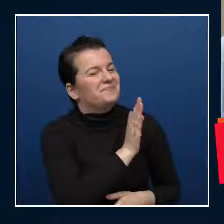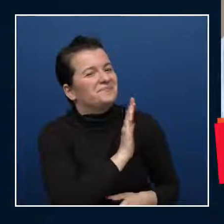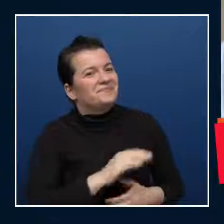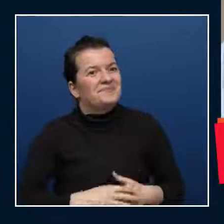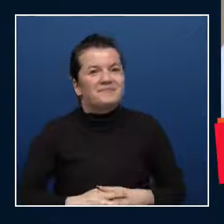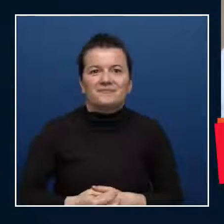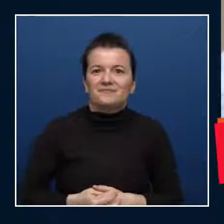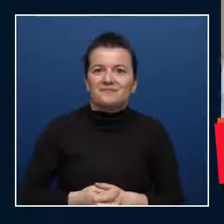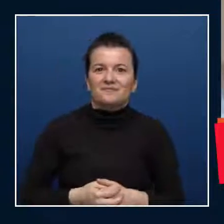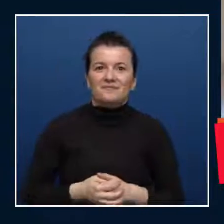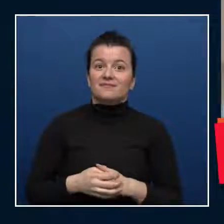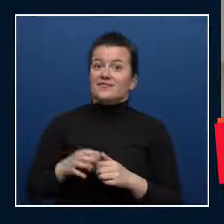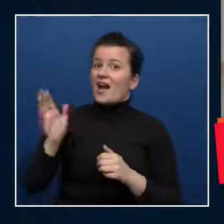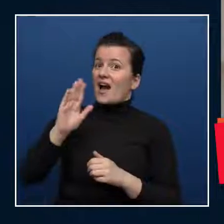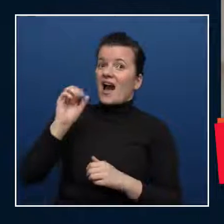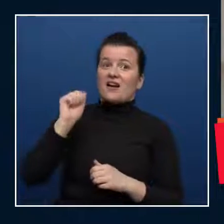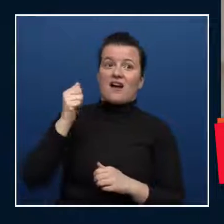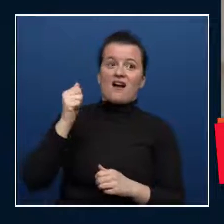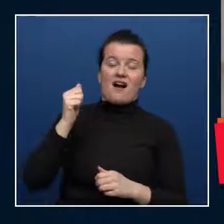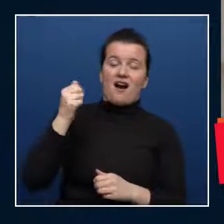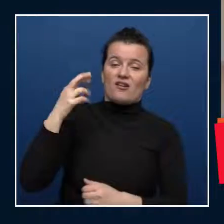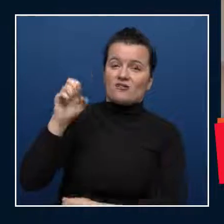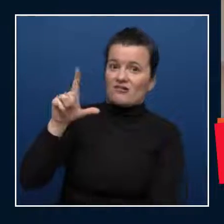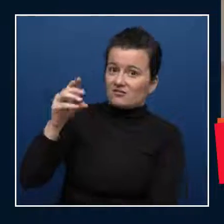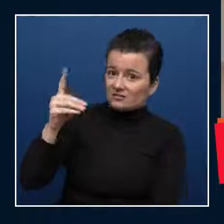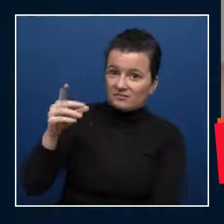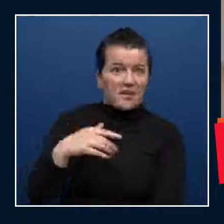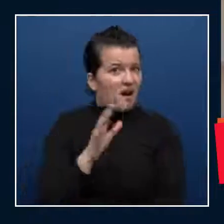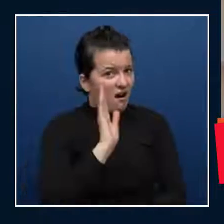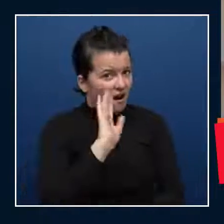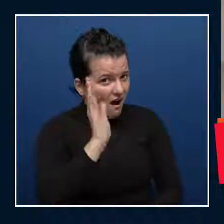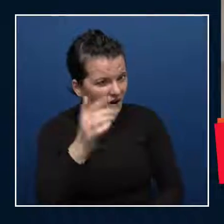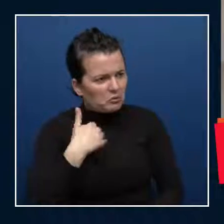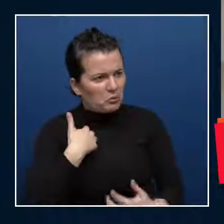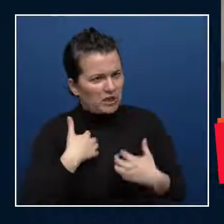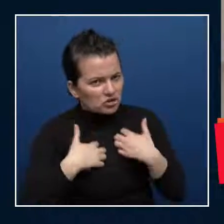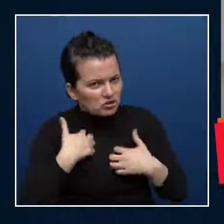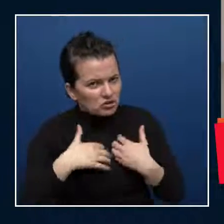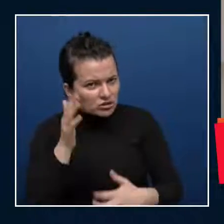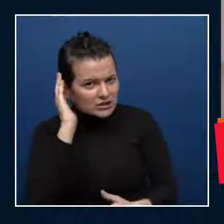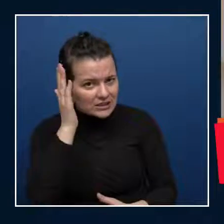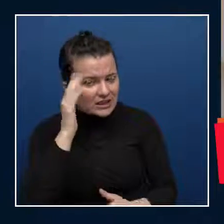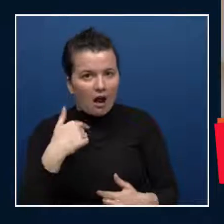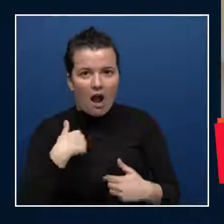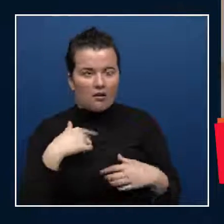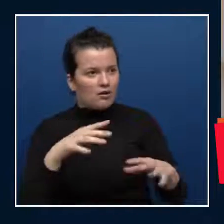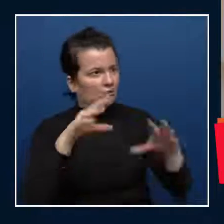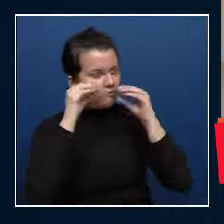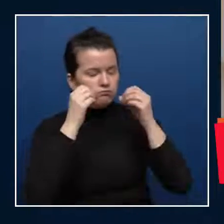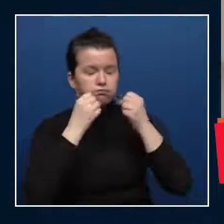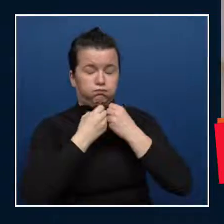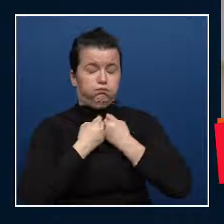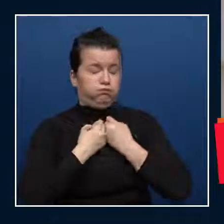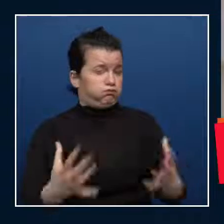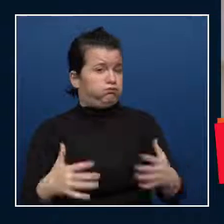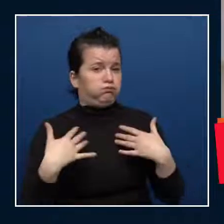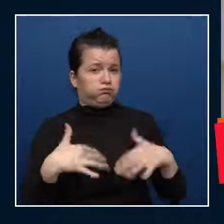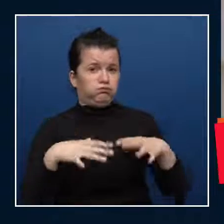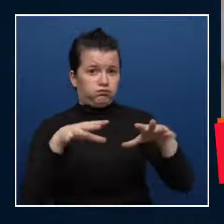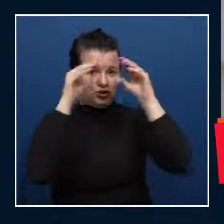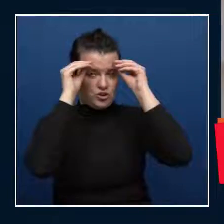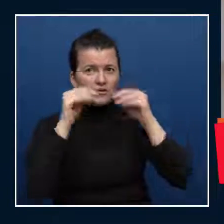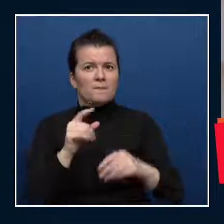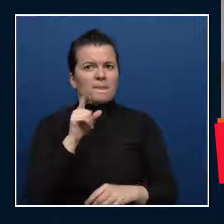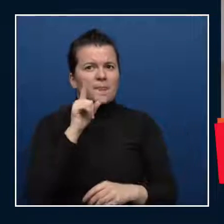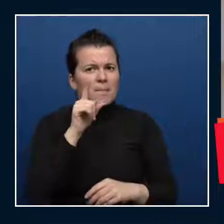Hey, Arnold. Wow, it was hi. Wow, that's really interesting, and I think I also learned a lot. But I'm also not sure if I really